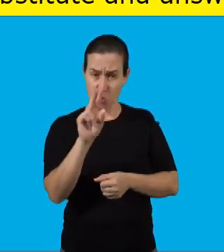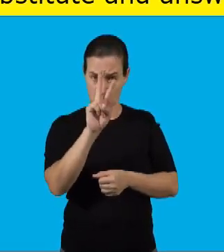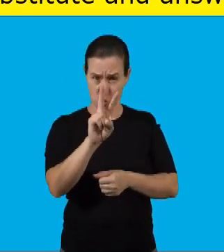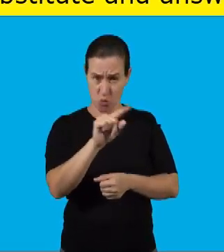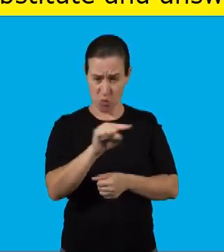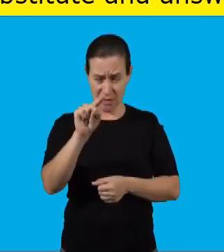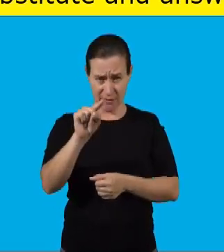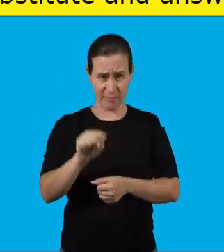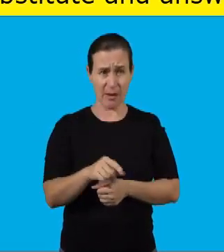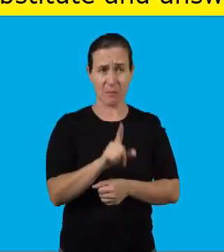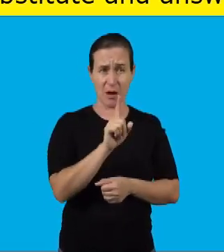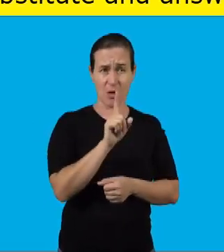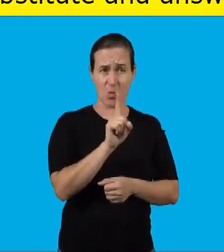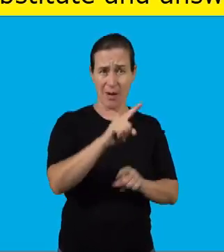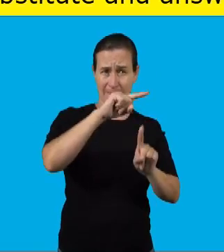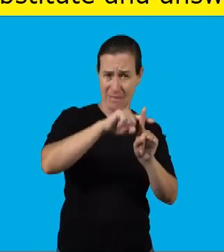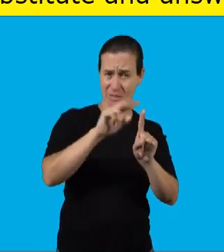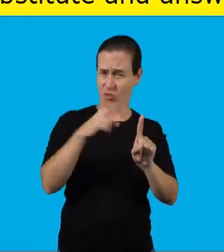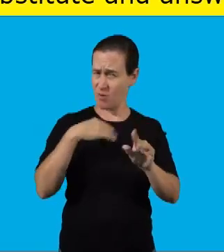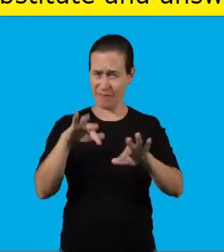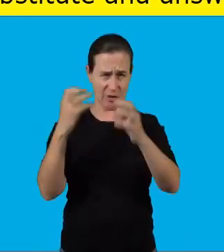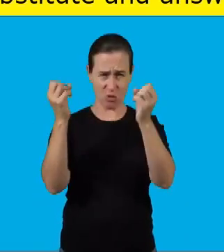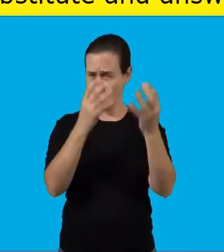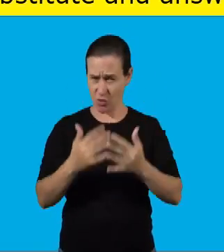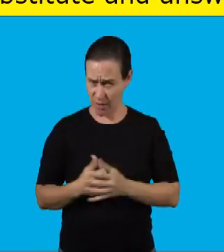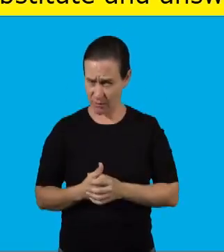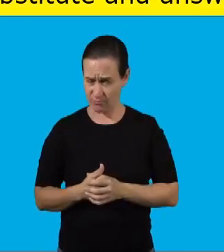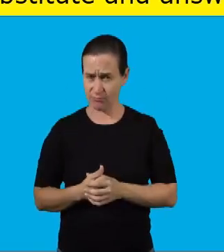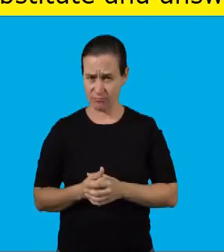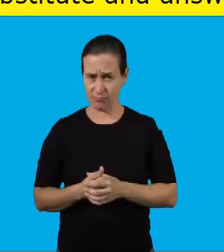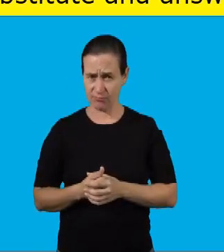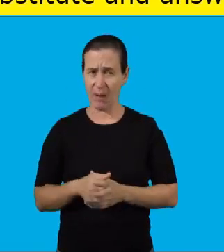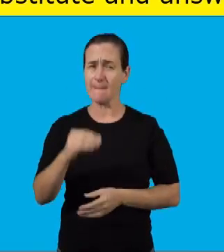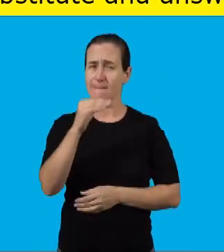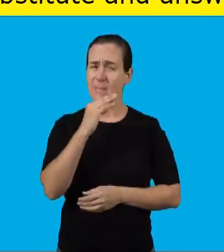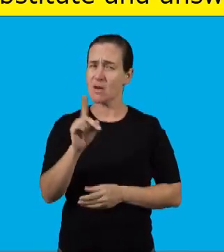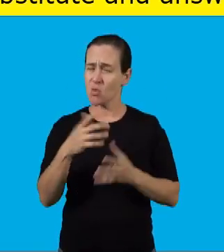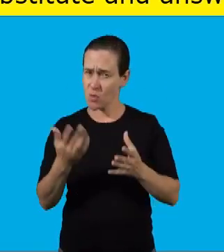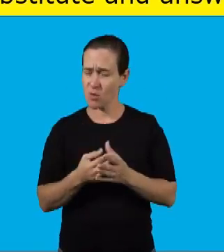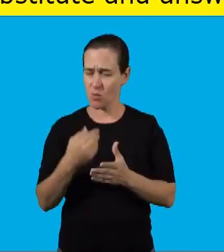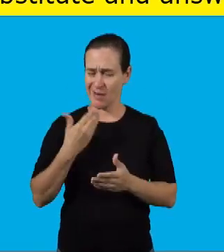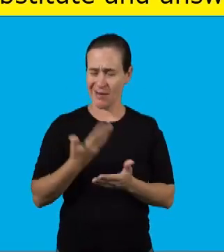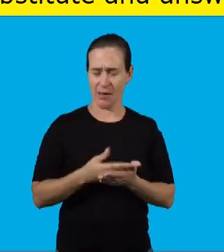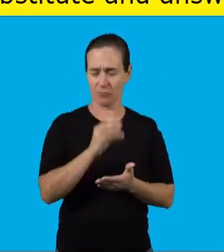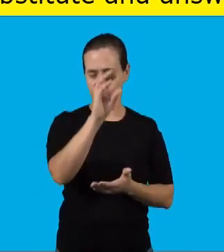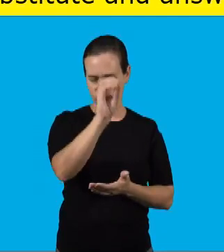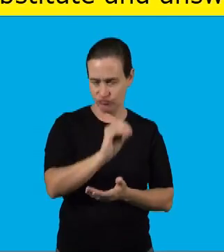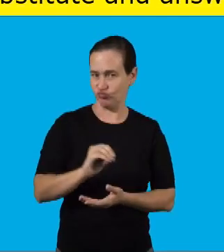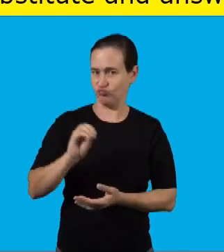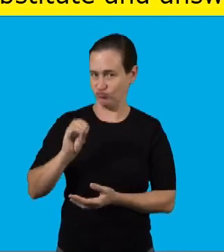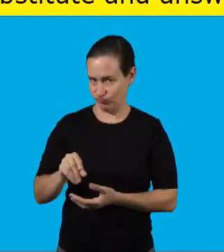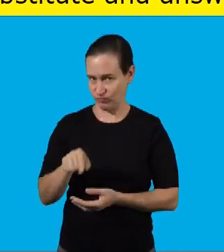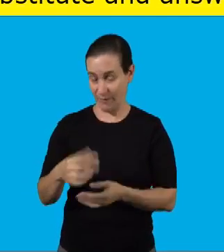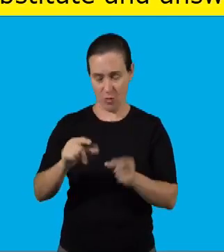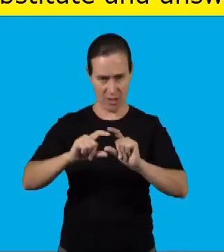a 1 plus r. So us having calculated that, it means we can now substitute it in